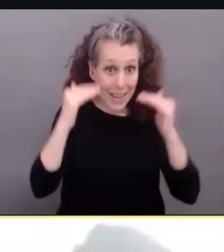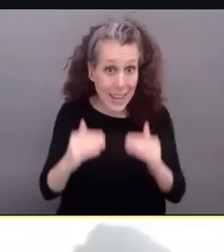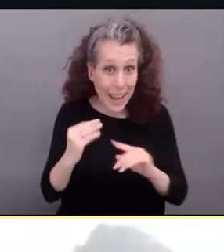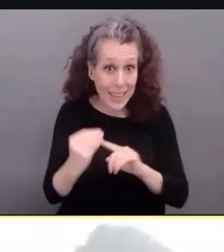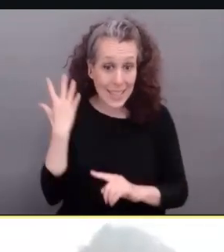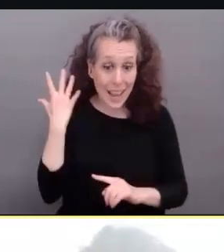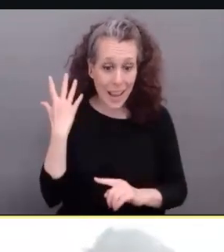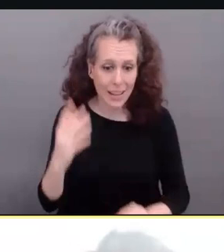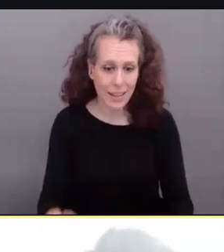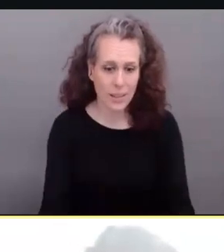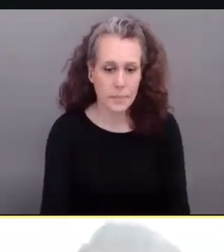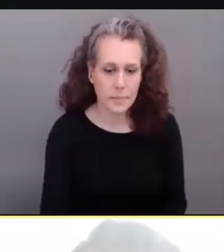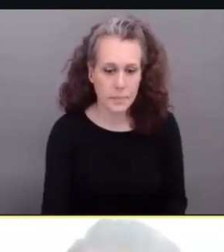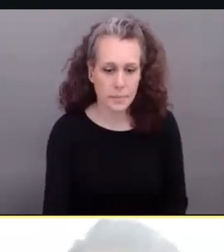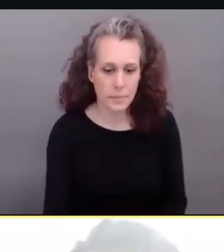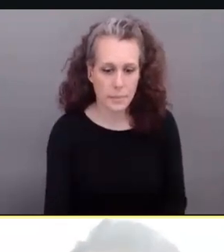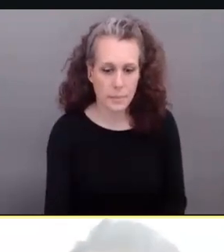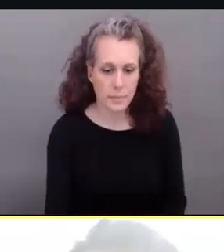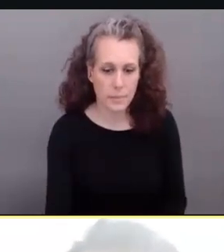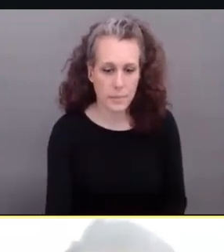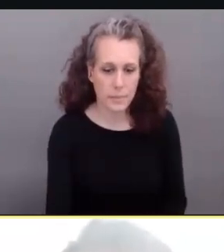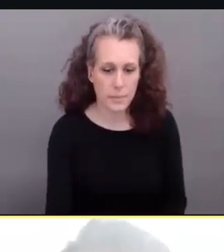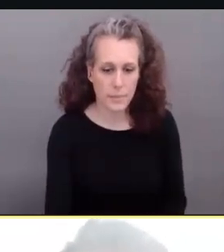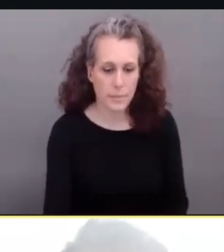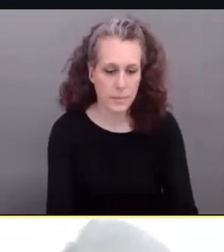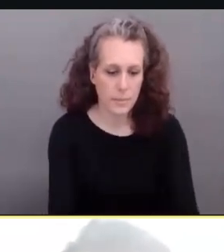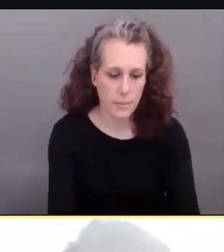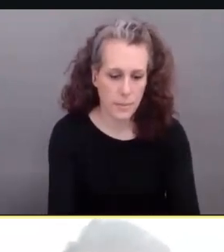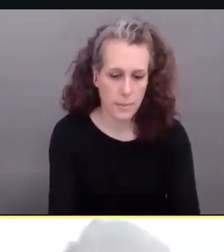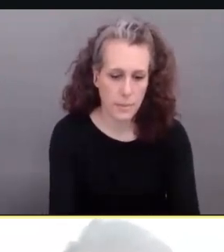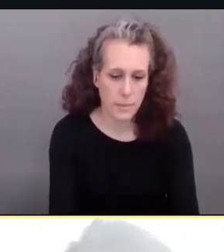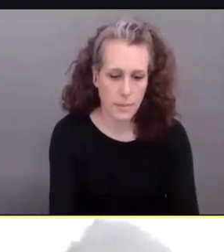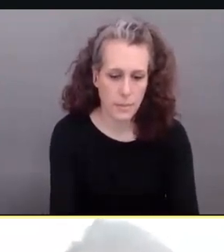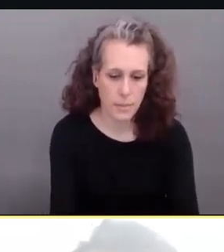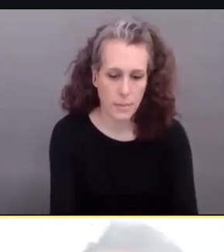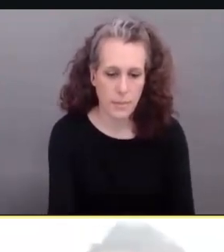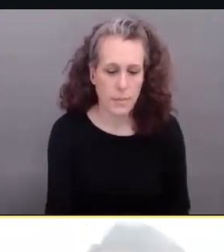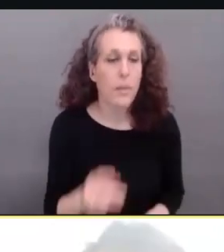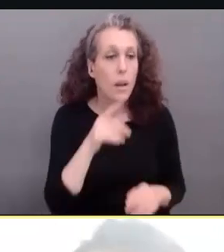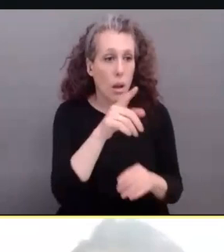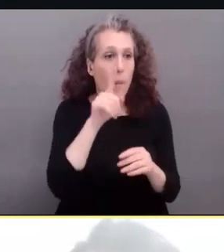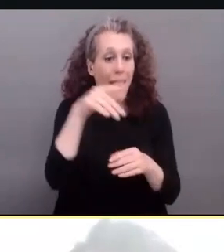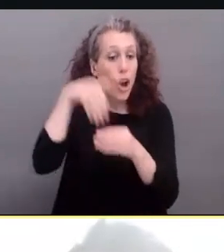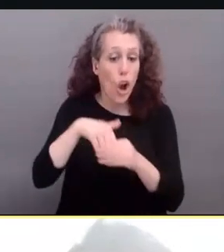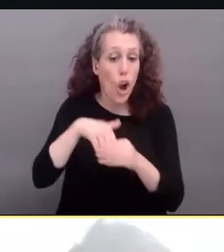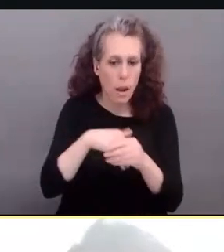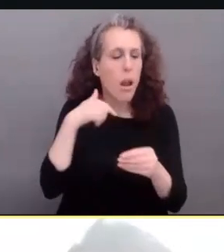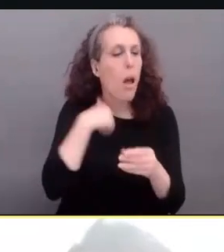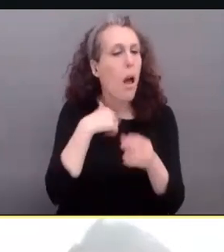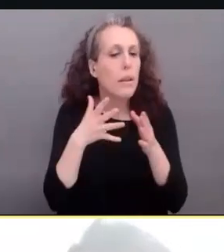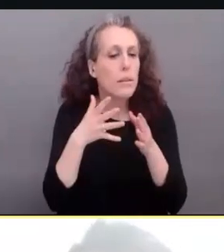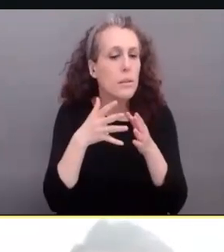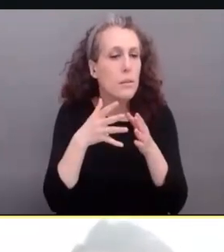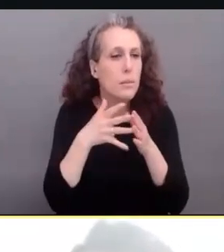Thank you. So the content, briefly, just to mention that first I will introduce what our organization is and